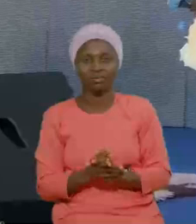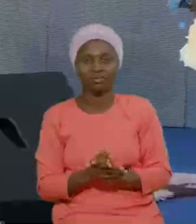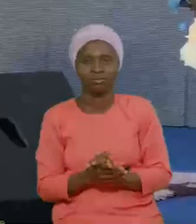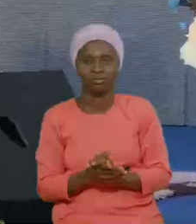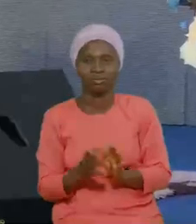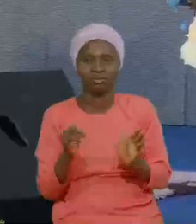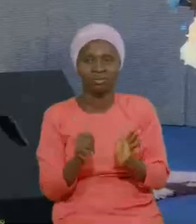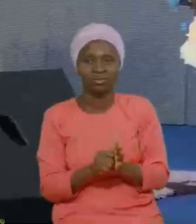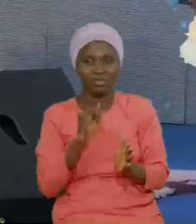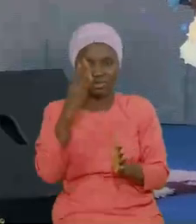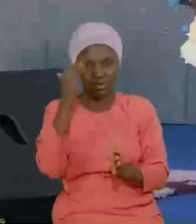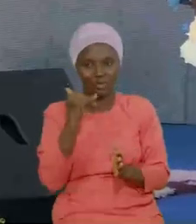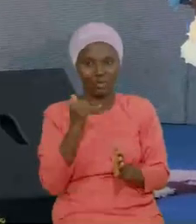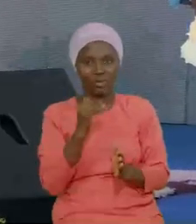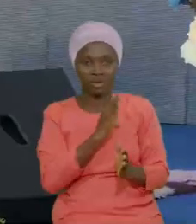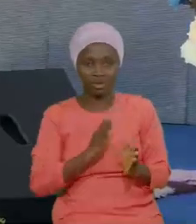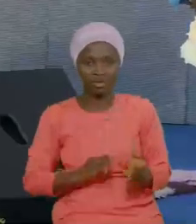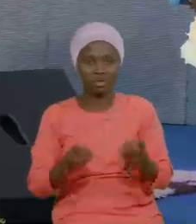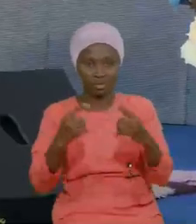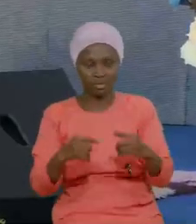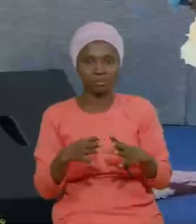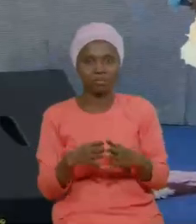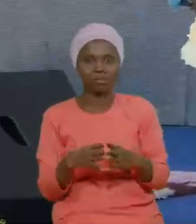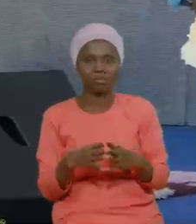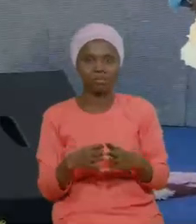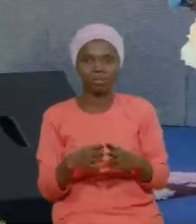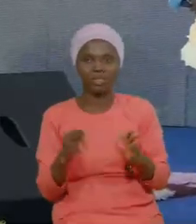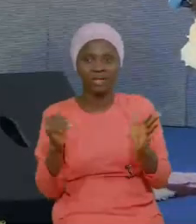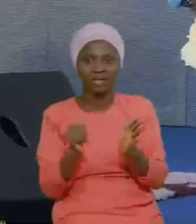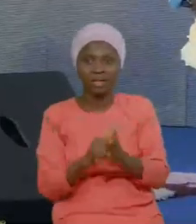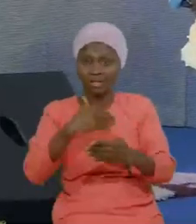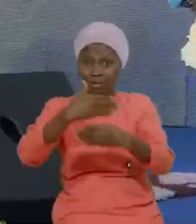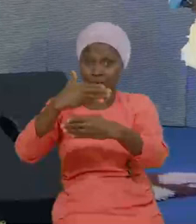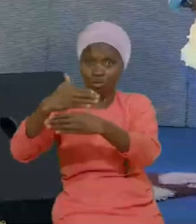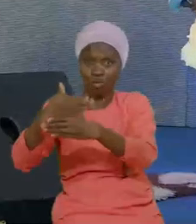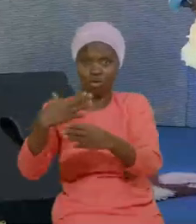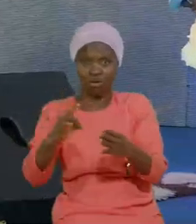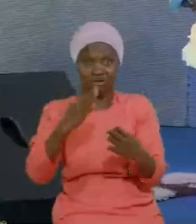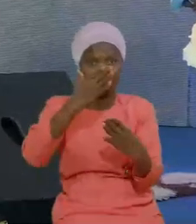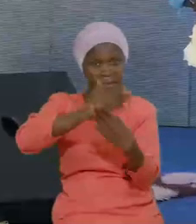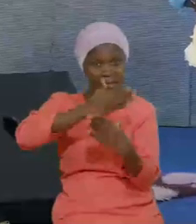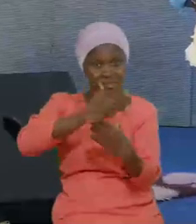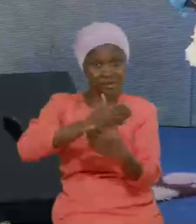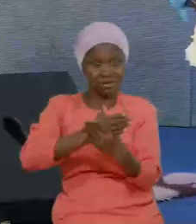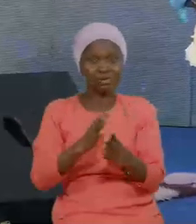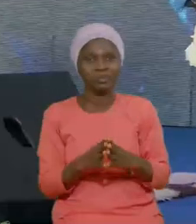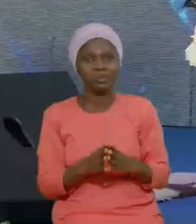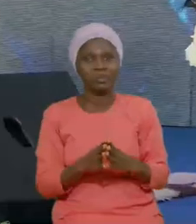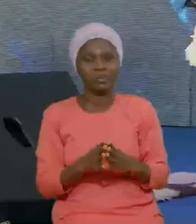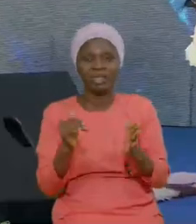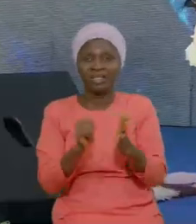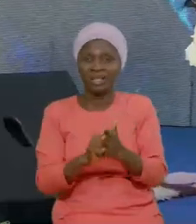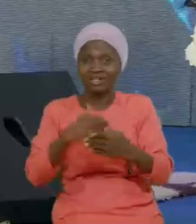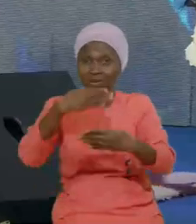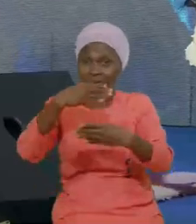That's why Christ has come. That wall of partition, that wall